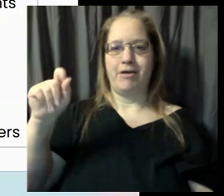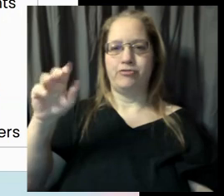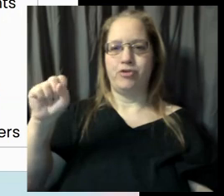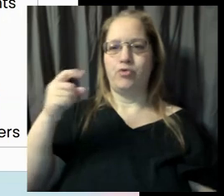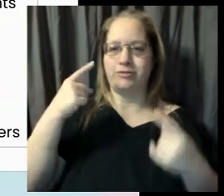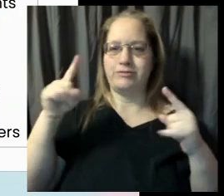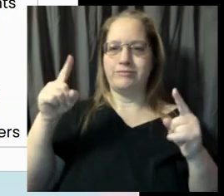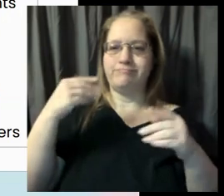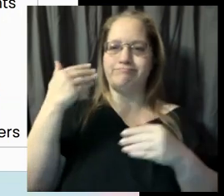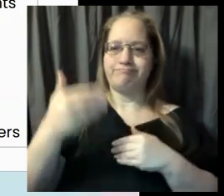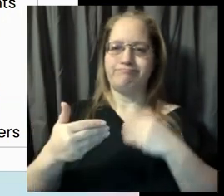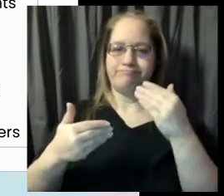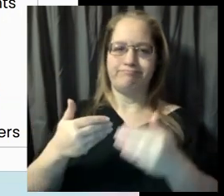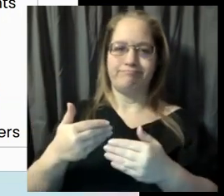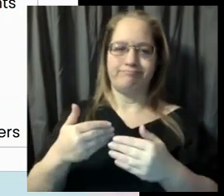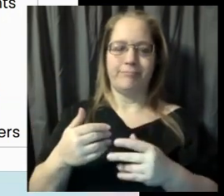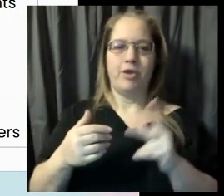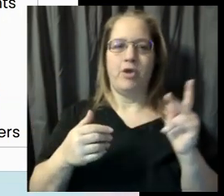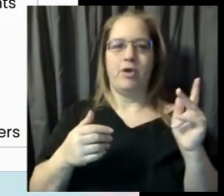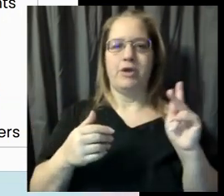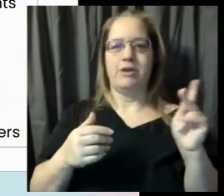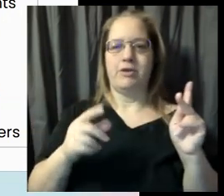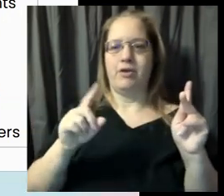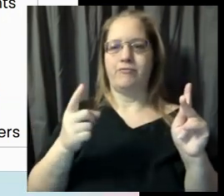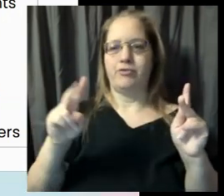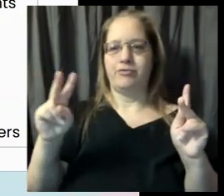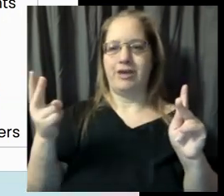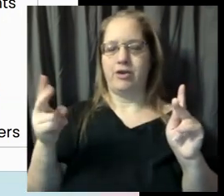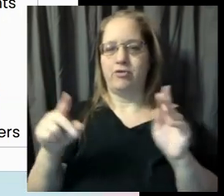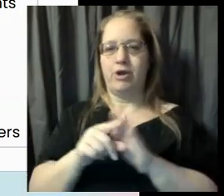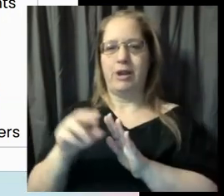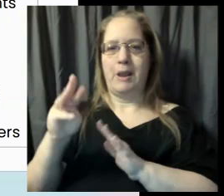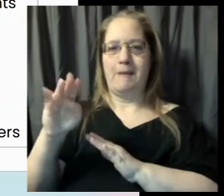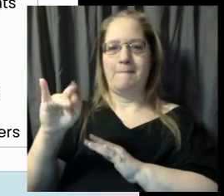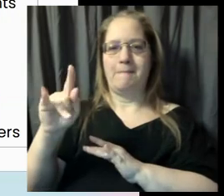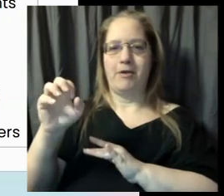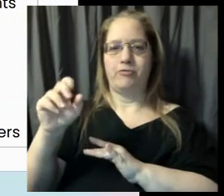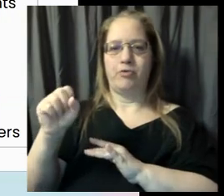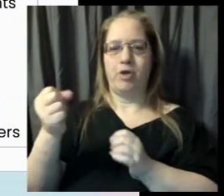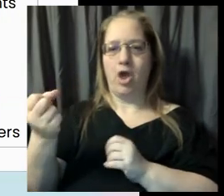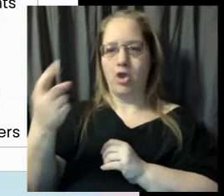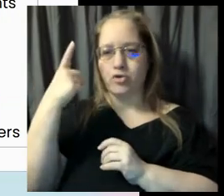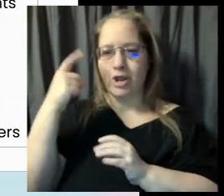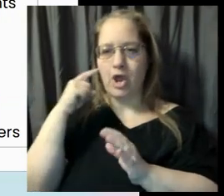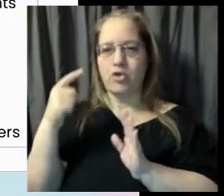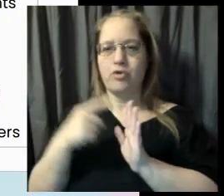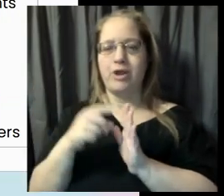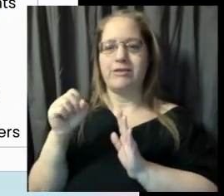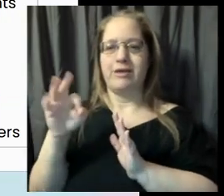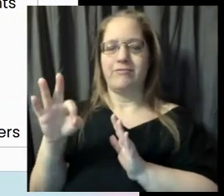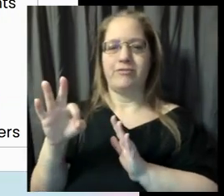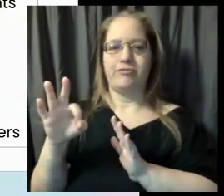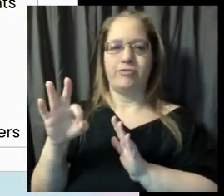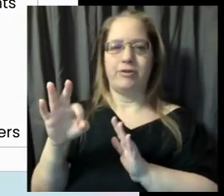Some kindergarten, first and second grade milestones. Understanding and recognizing executive functioning milestones you see for